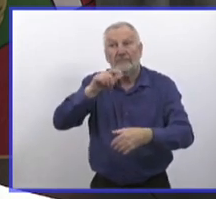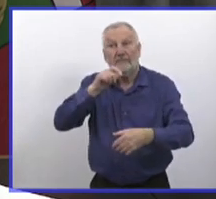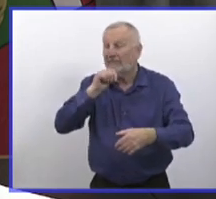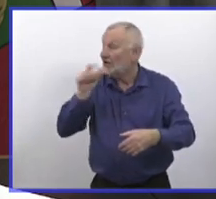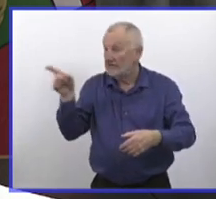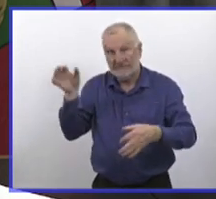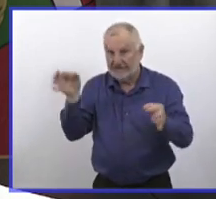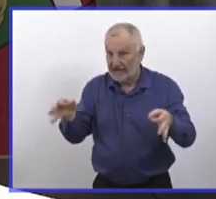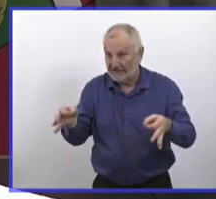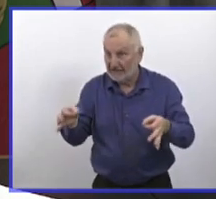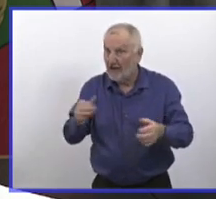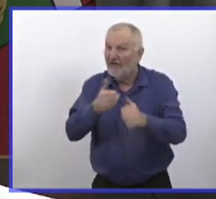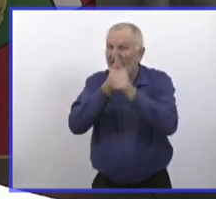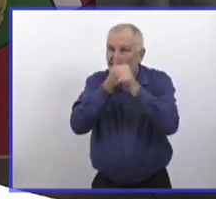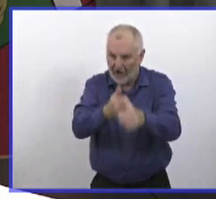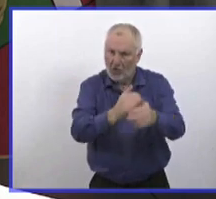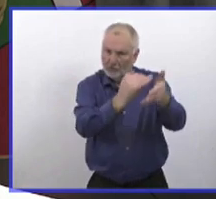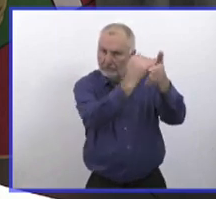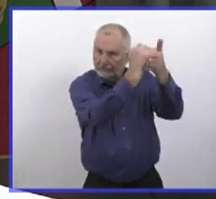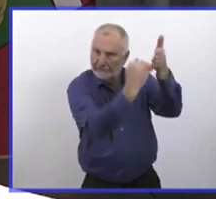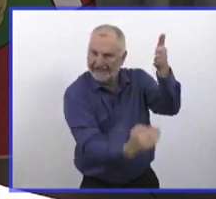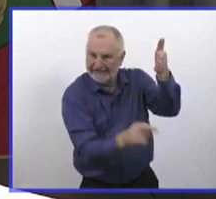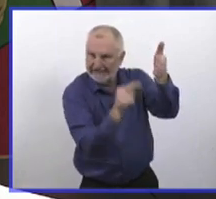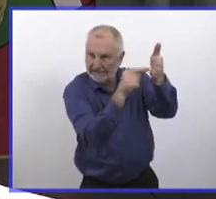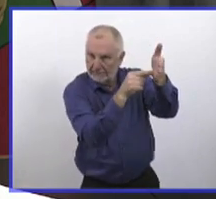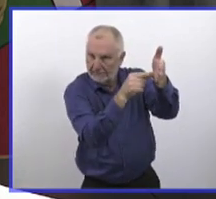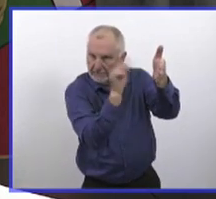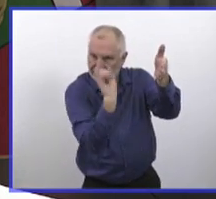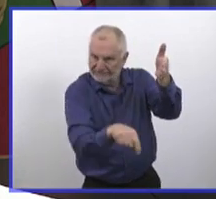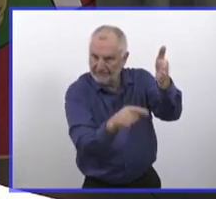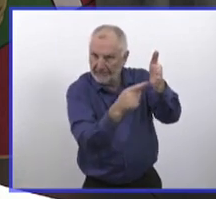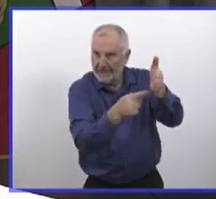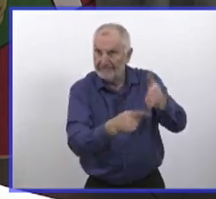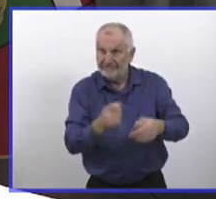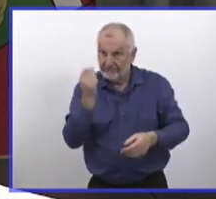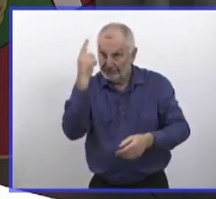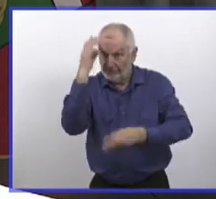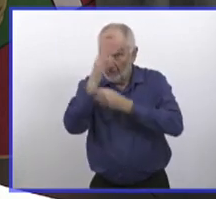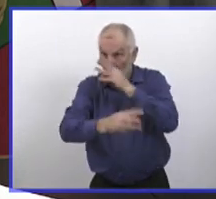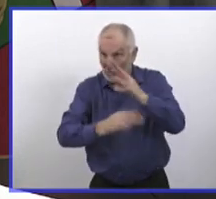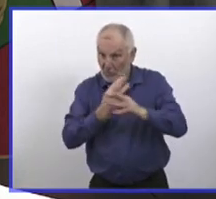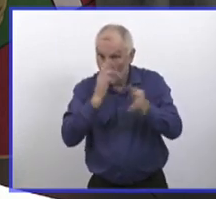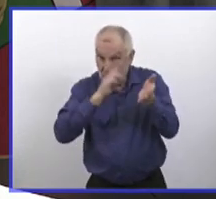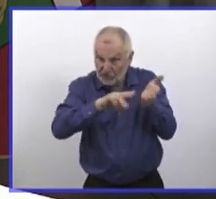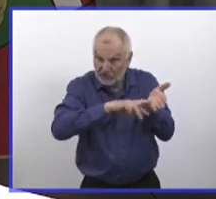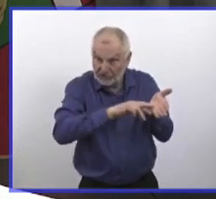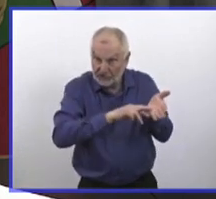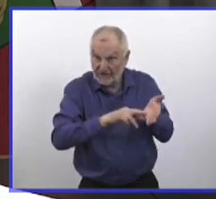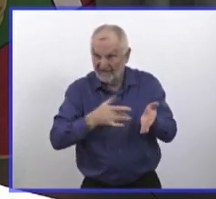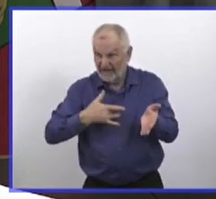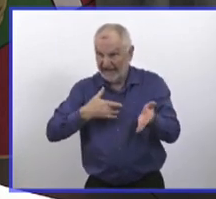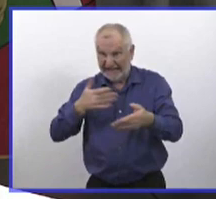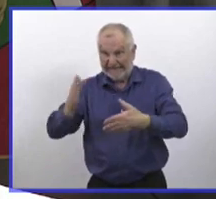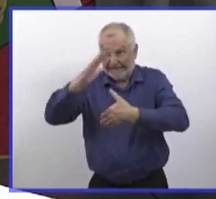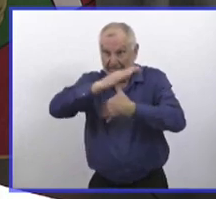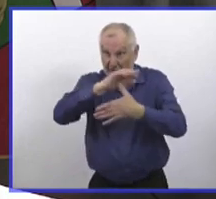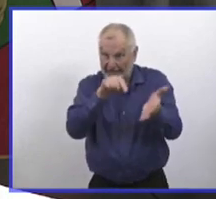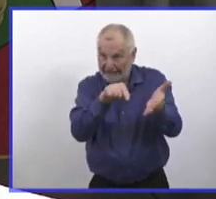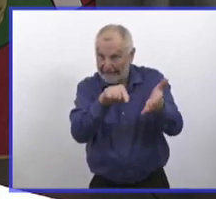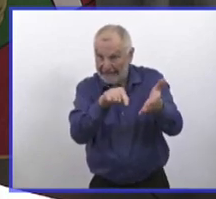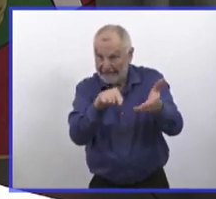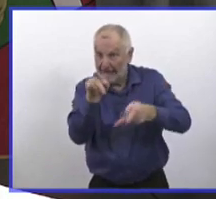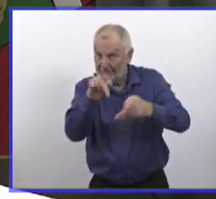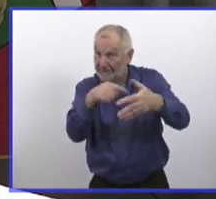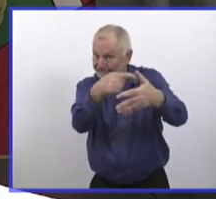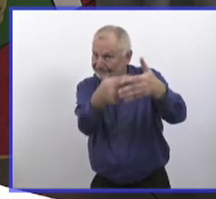on the local epidemiology, as well as the global information that we have available. But every physician and every pharmacist is going to have